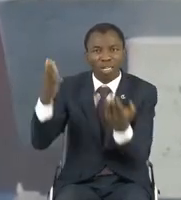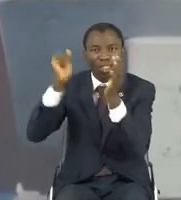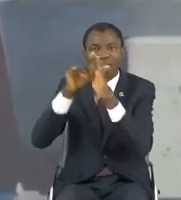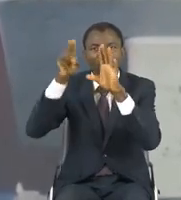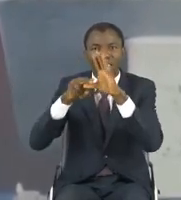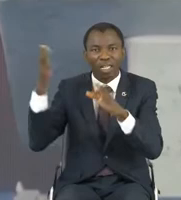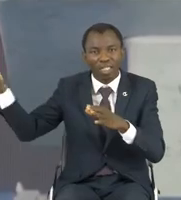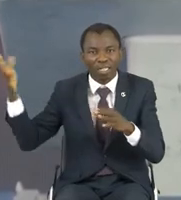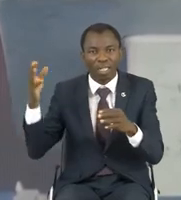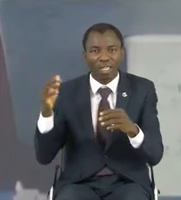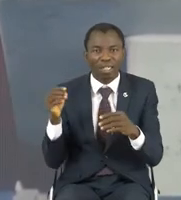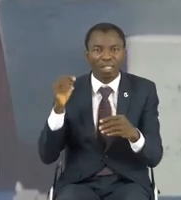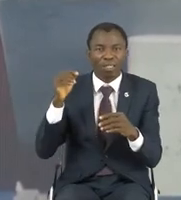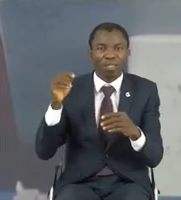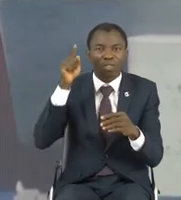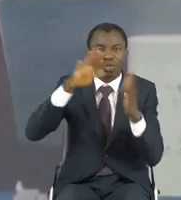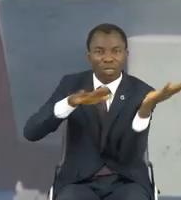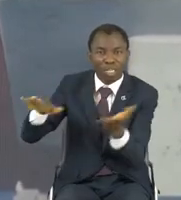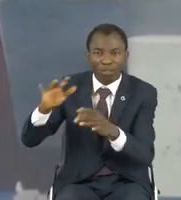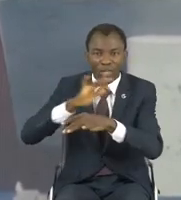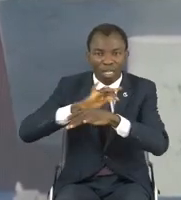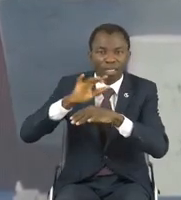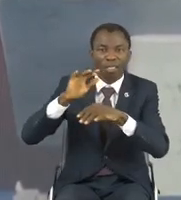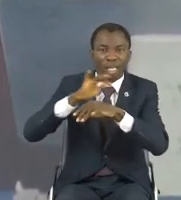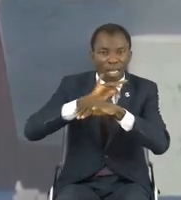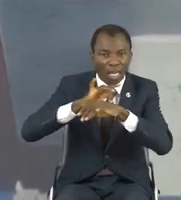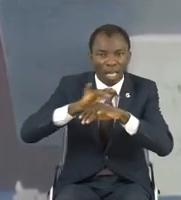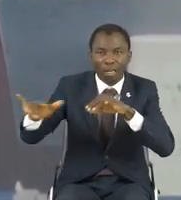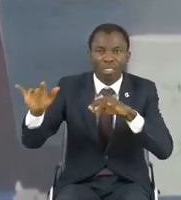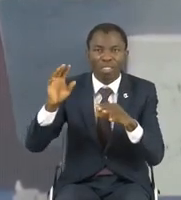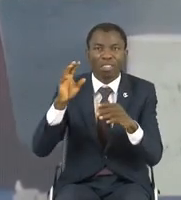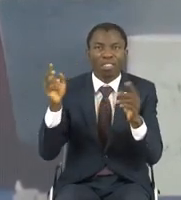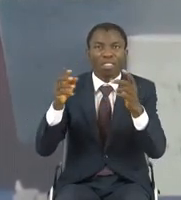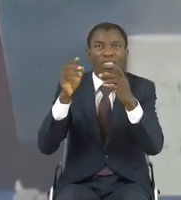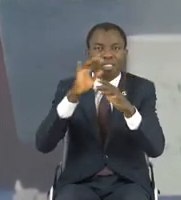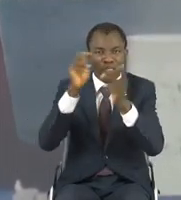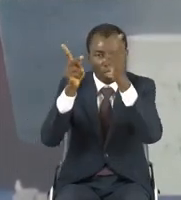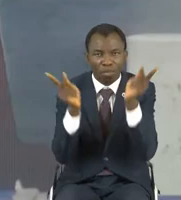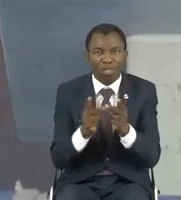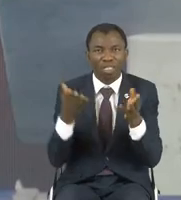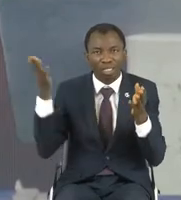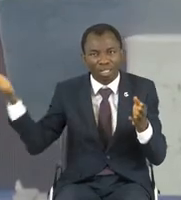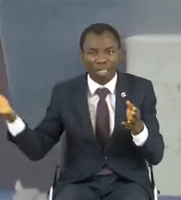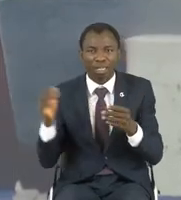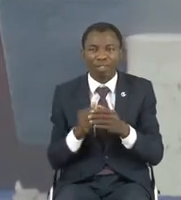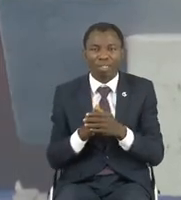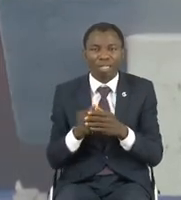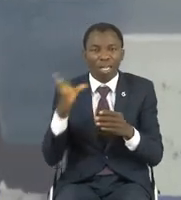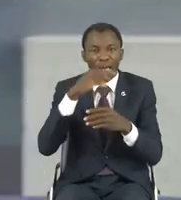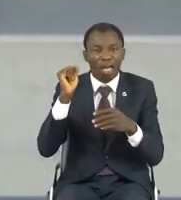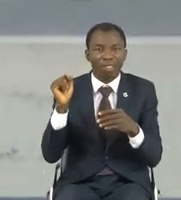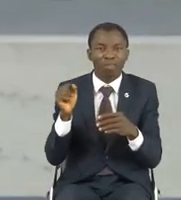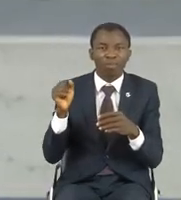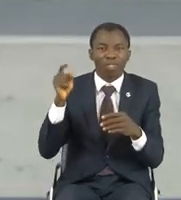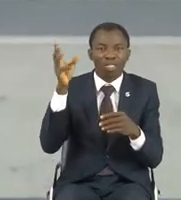an empty space there. That place is now free for another good thing to replace the chair. And